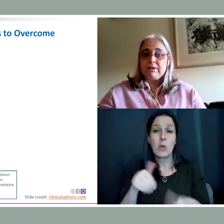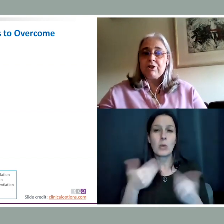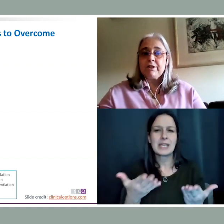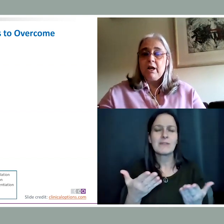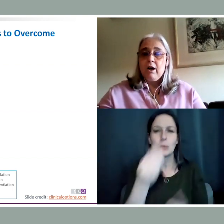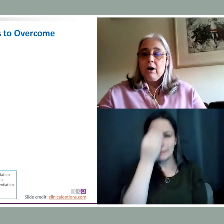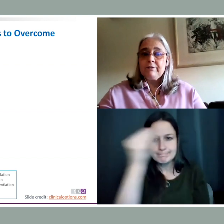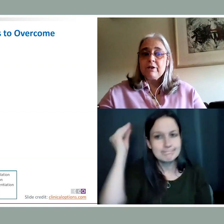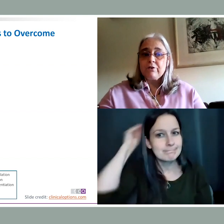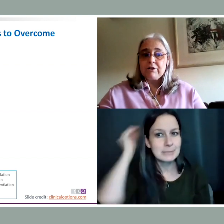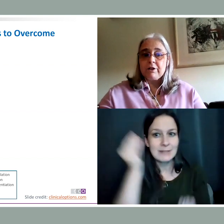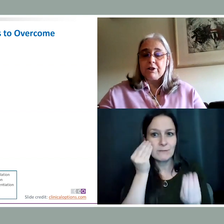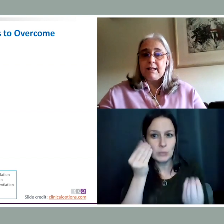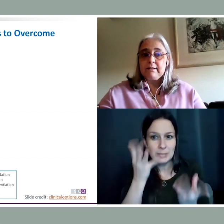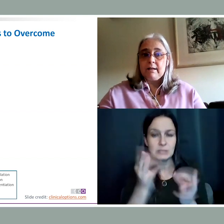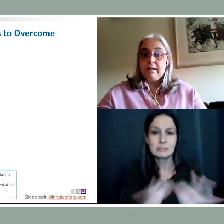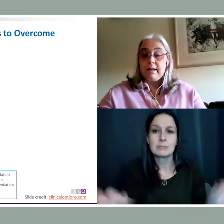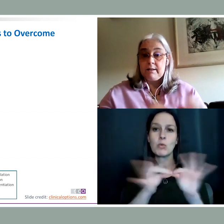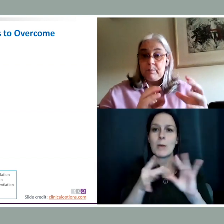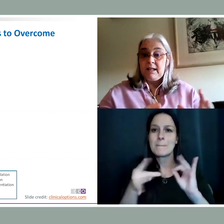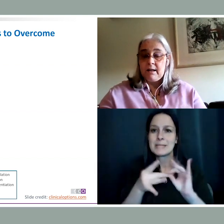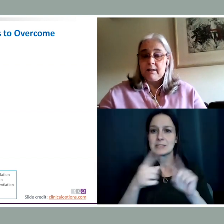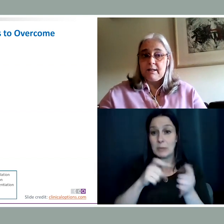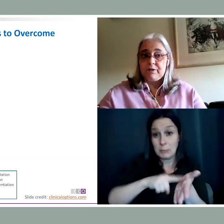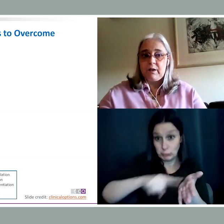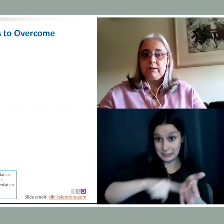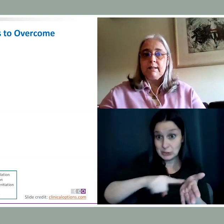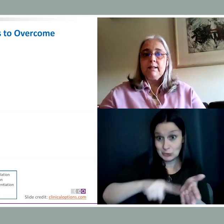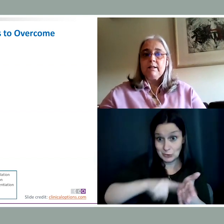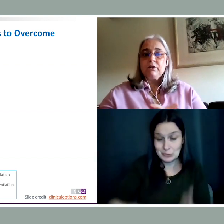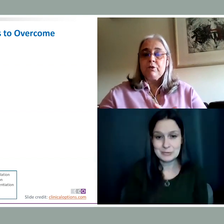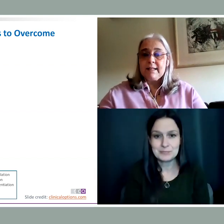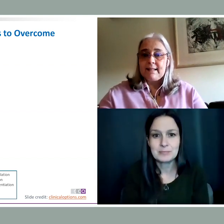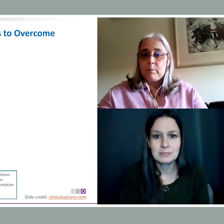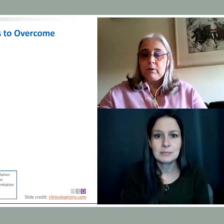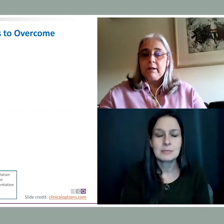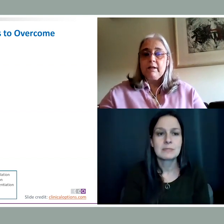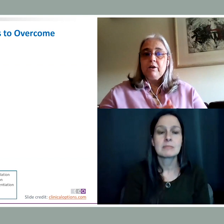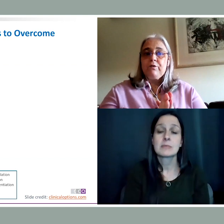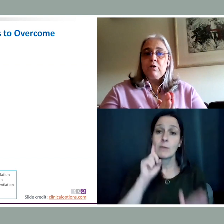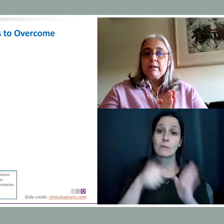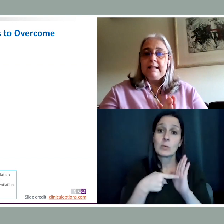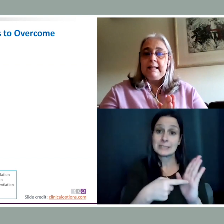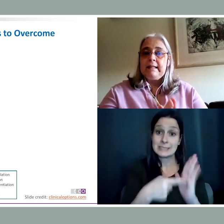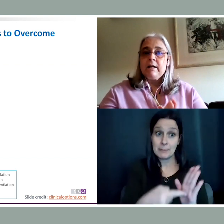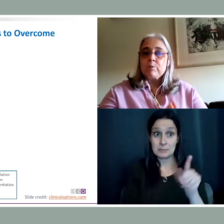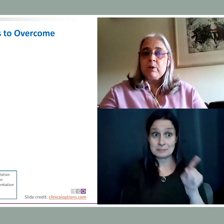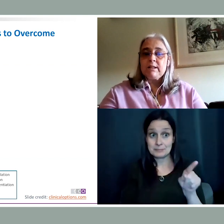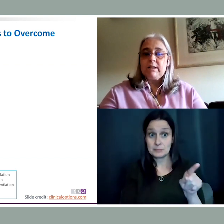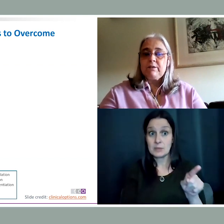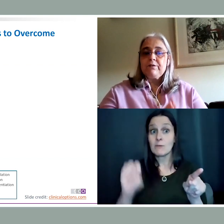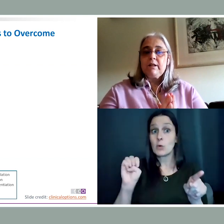take-home messages of the research that is being done in this field. So for example, for the